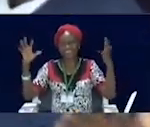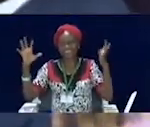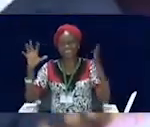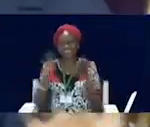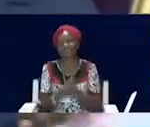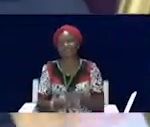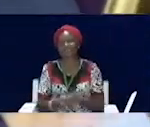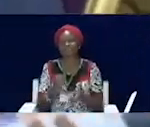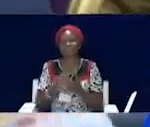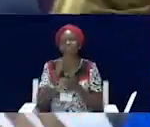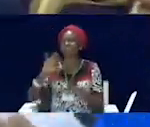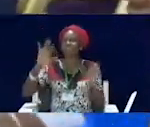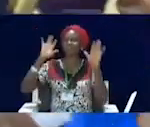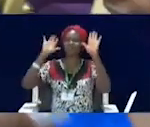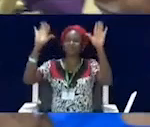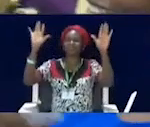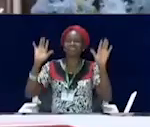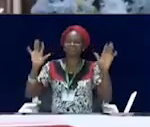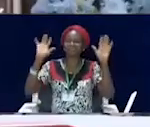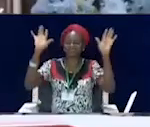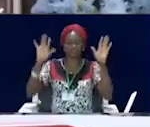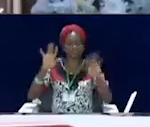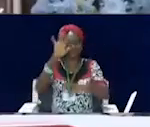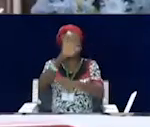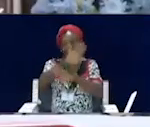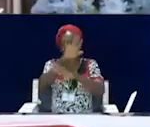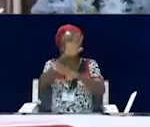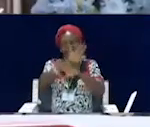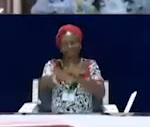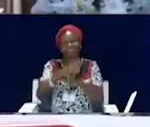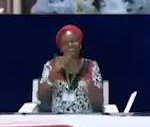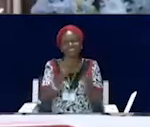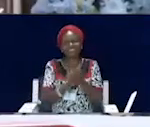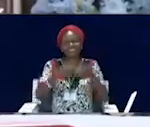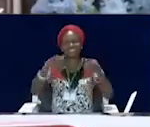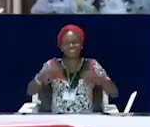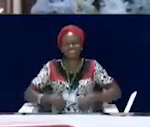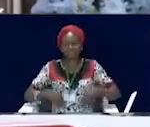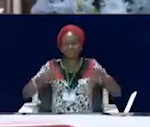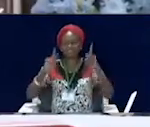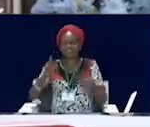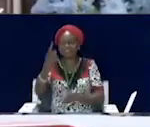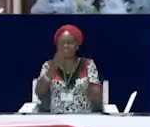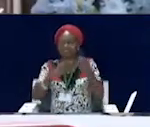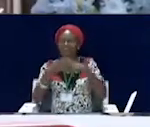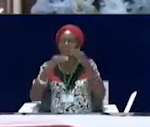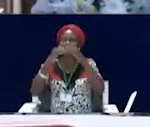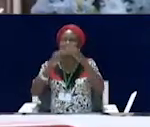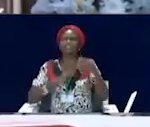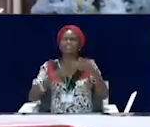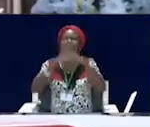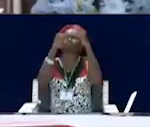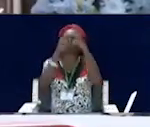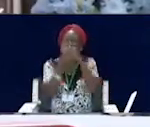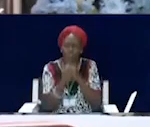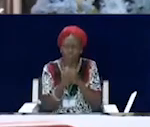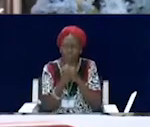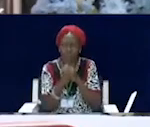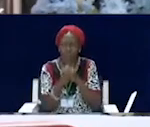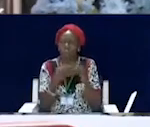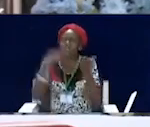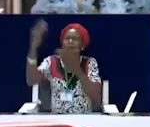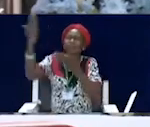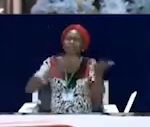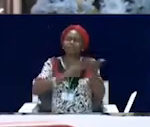It's been a wonderful, wonderful evening. And that young fellow came and led us into worship and brought the